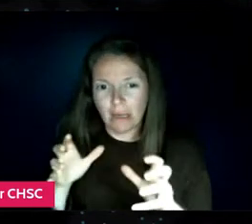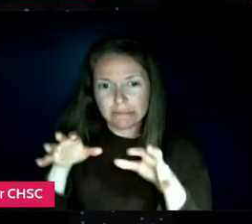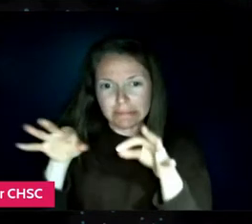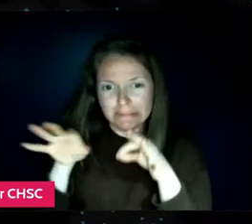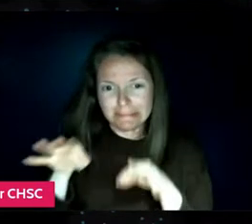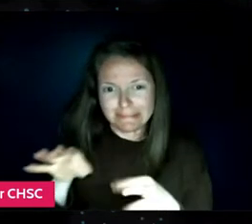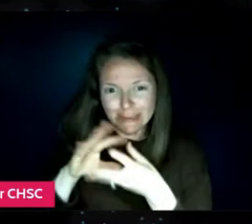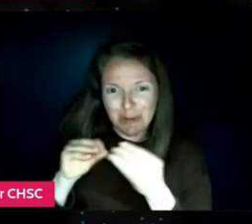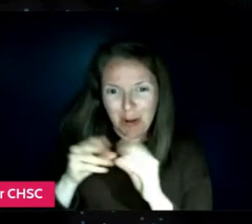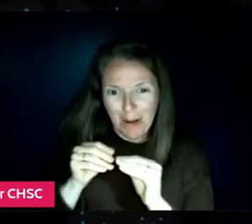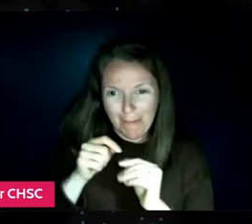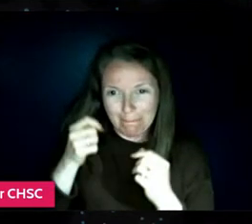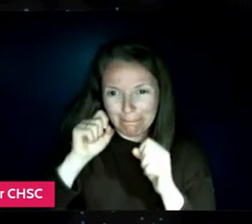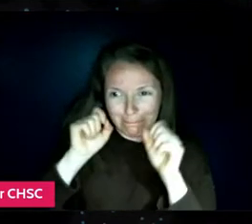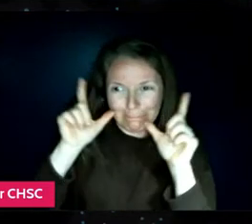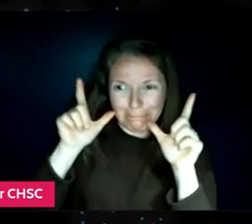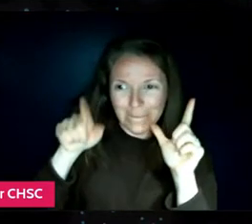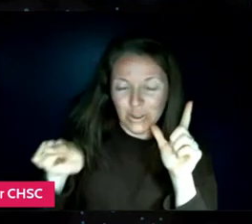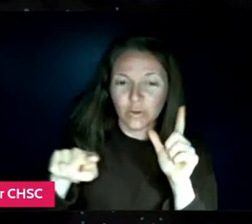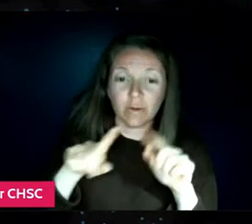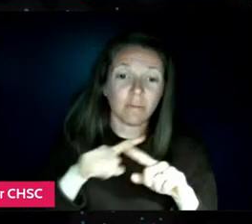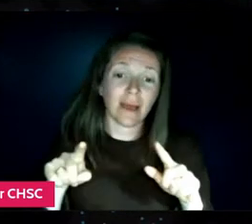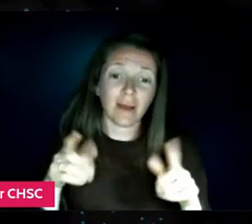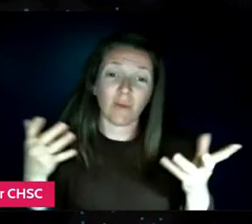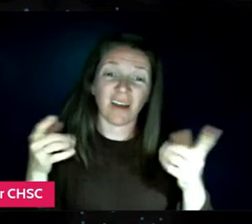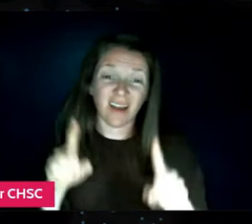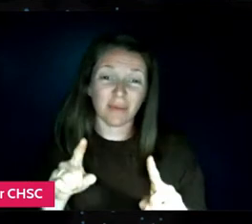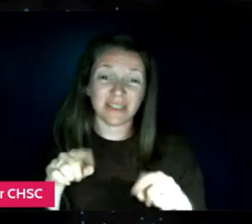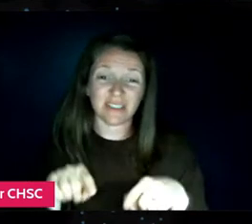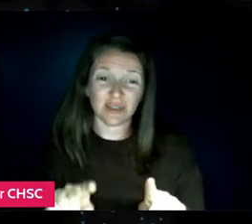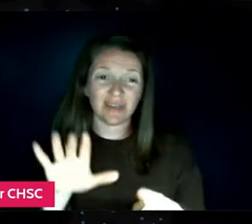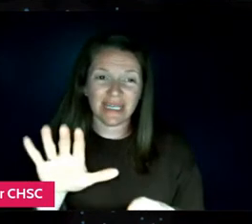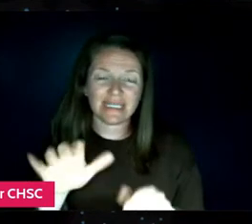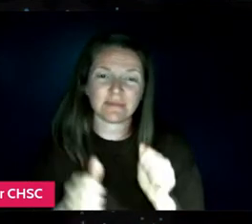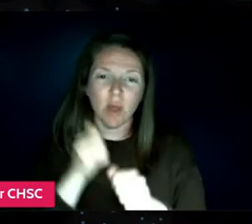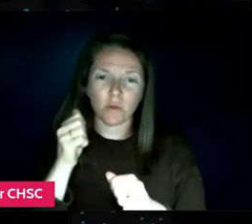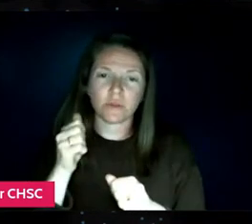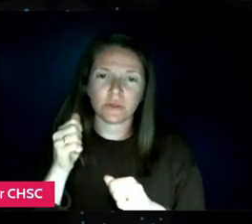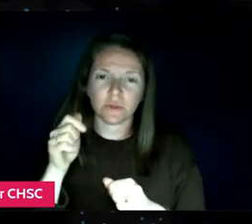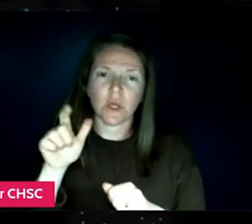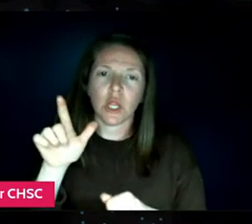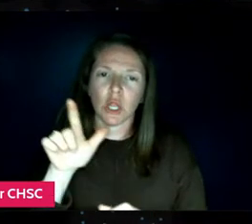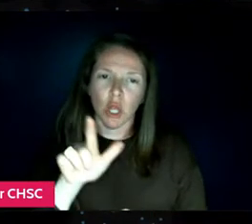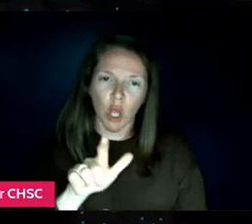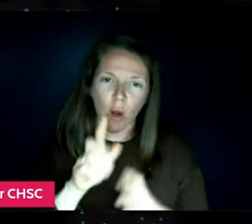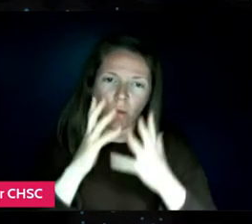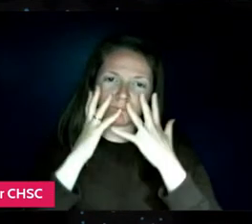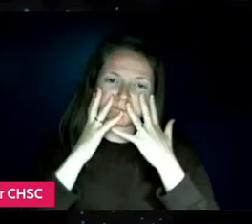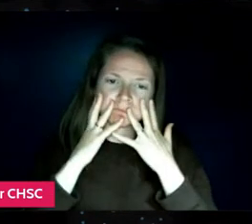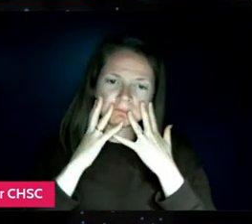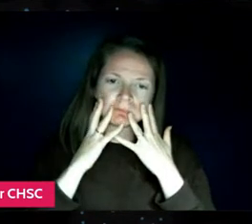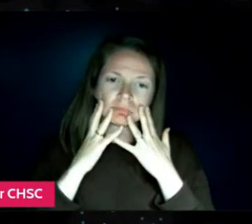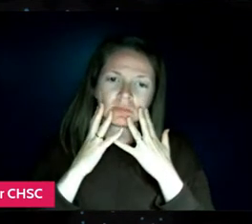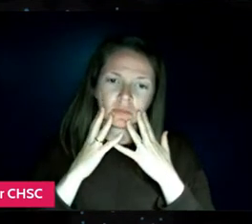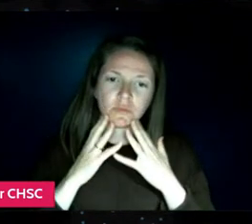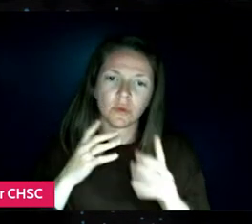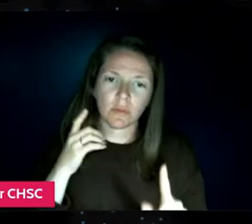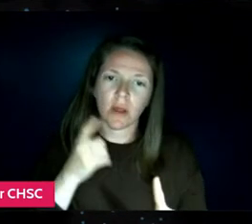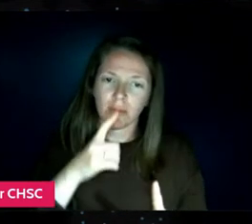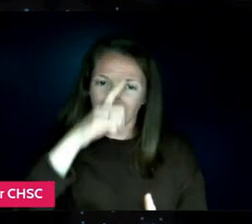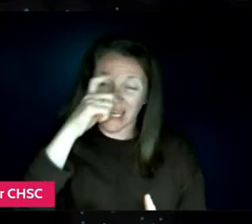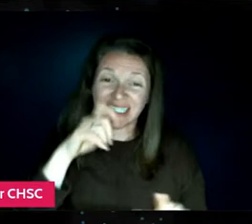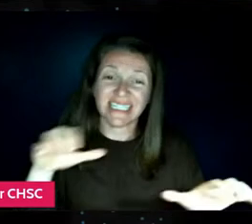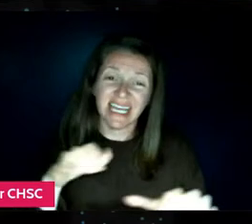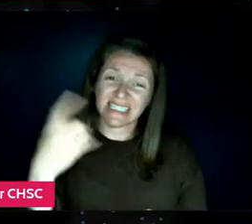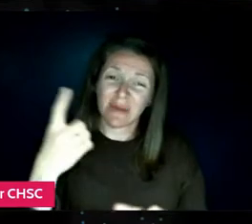away, but the most obvious one was what happens at his kind of lowest point, because he does something in the movie that is